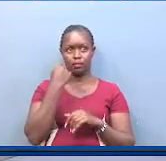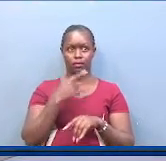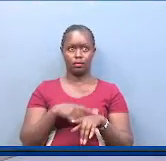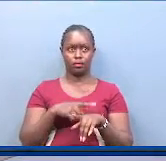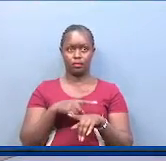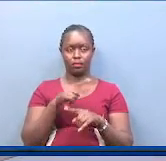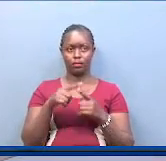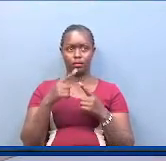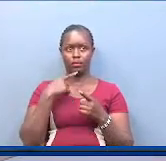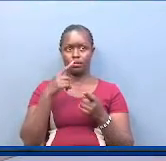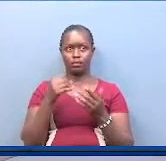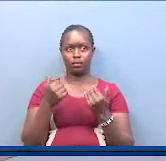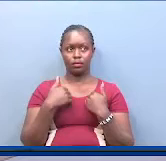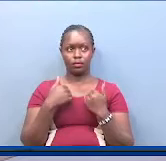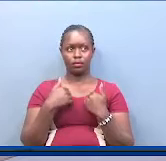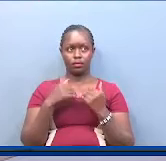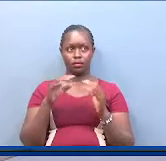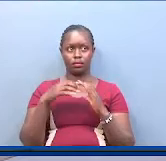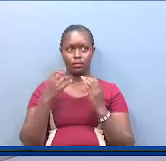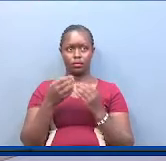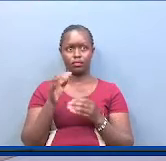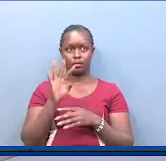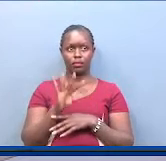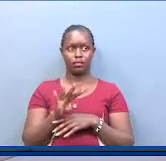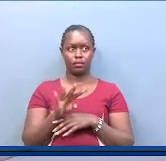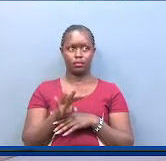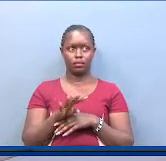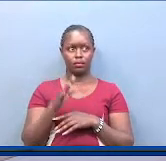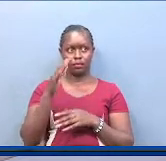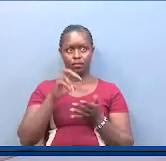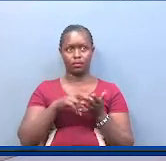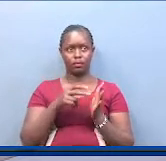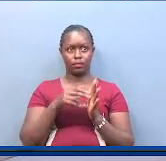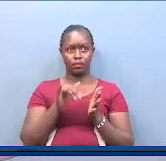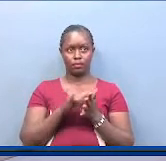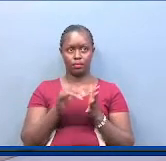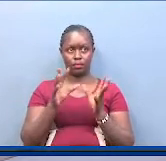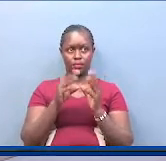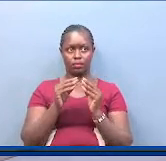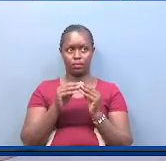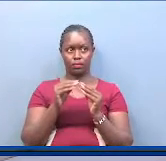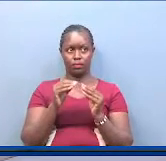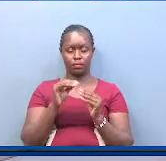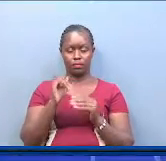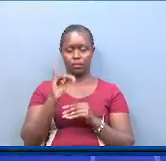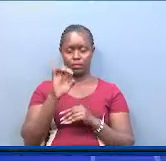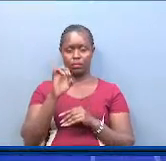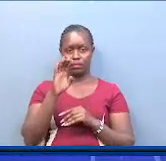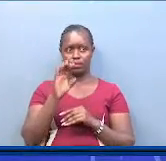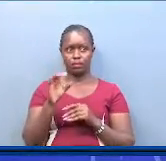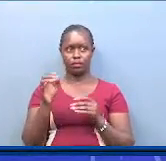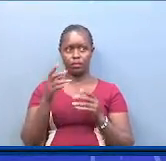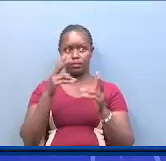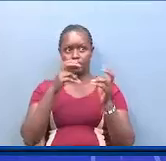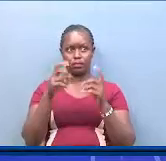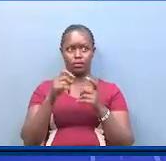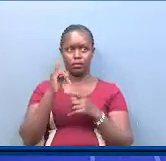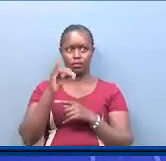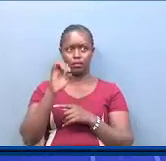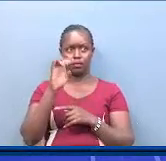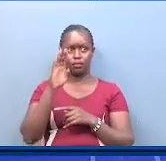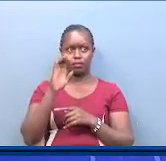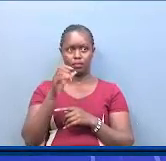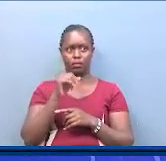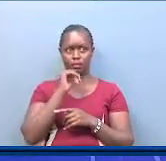when you say they are form class 4 dropouts, yes. You mean they have not met the IBC question? No, you see, the issue of IBC, we